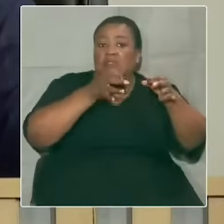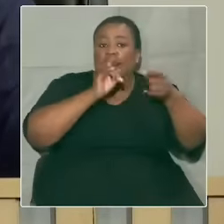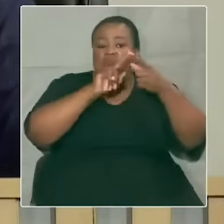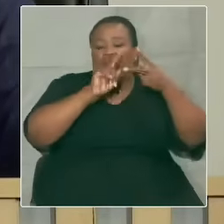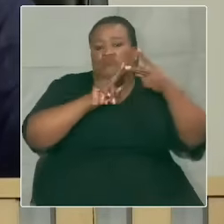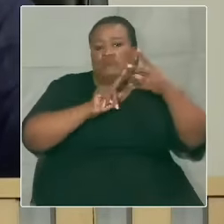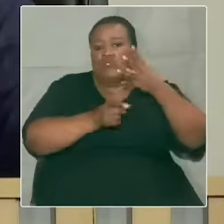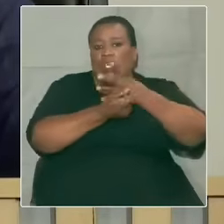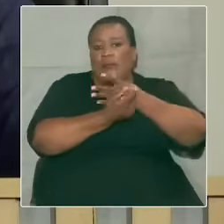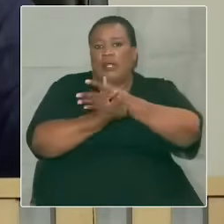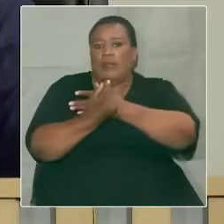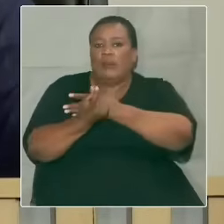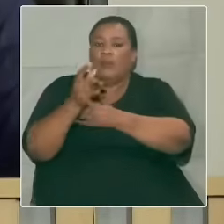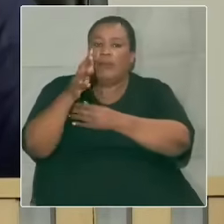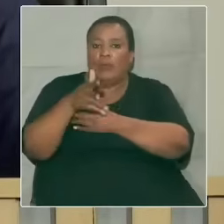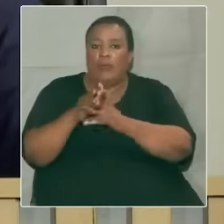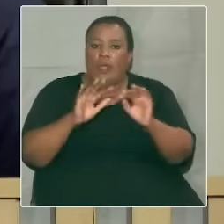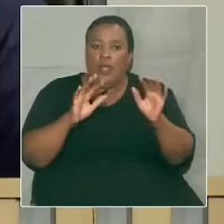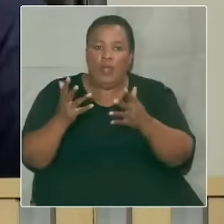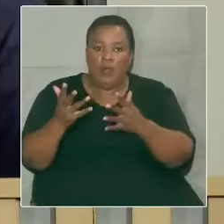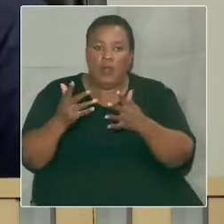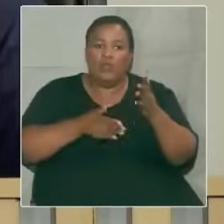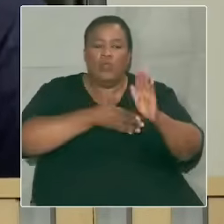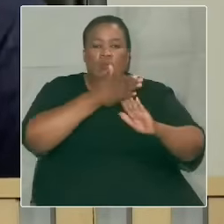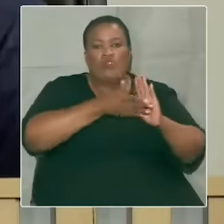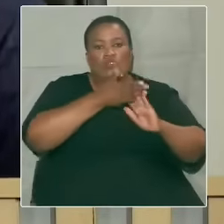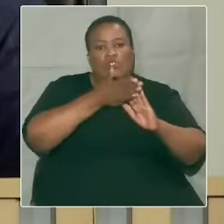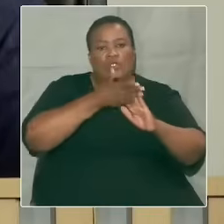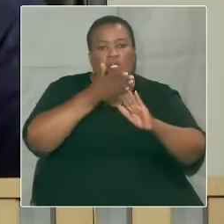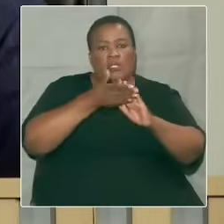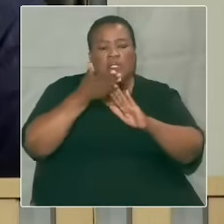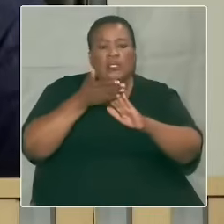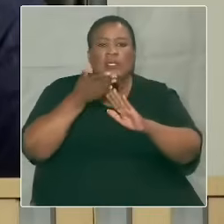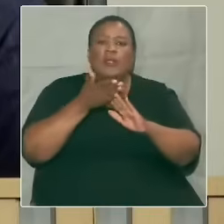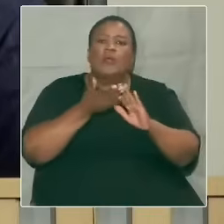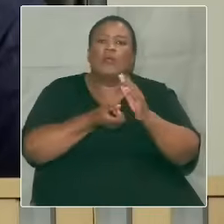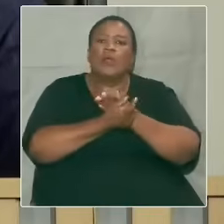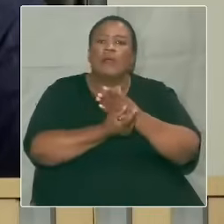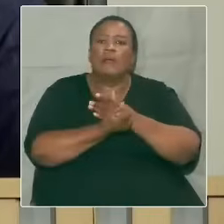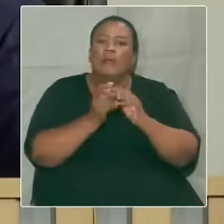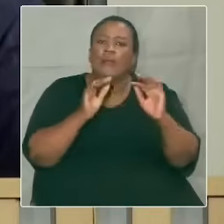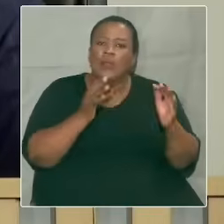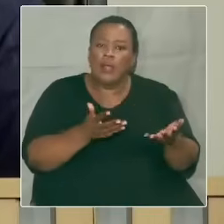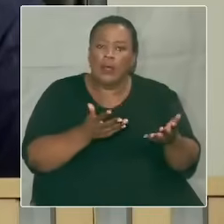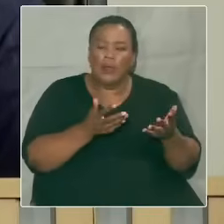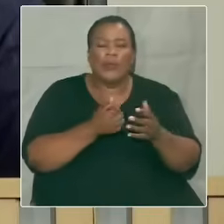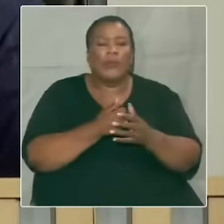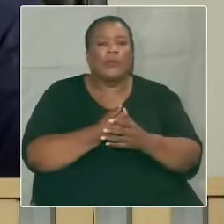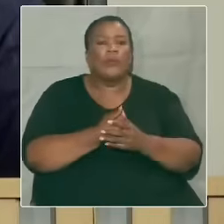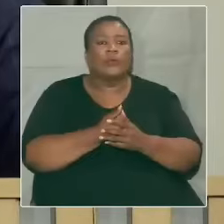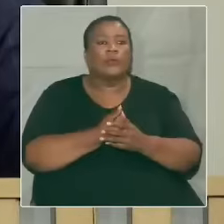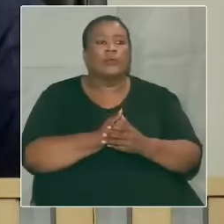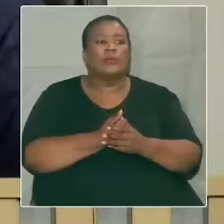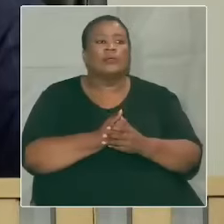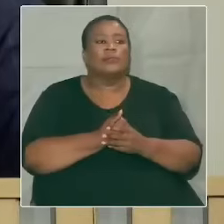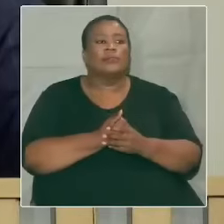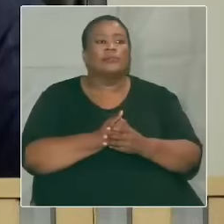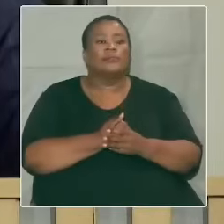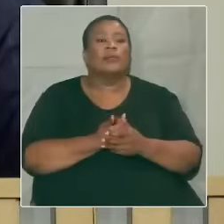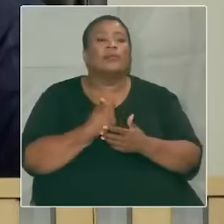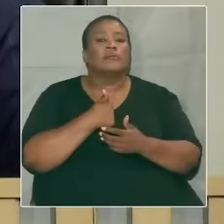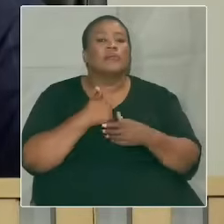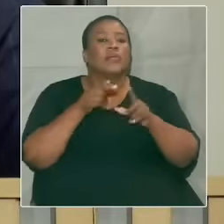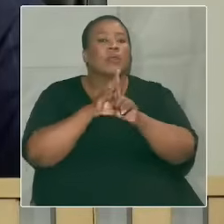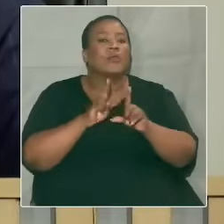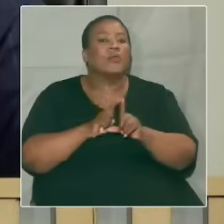run operationally differently, unlike other operations. And I also say there is